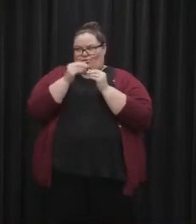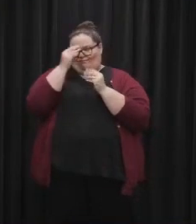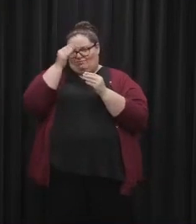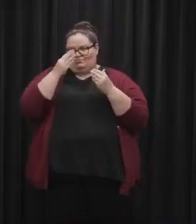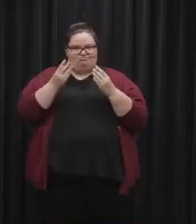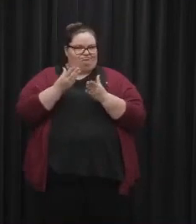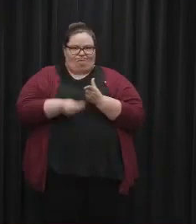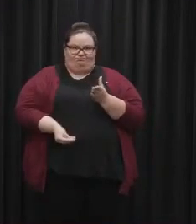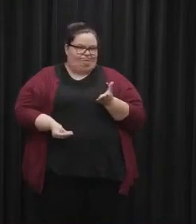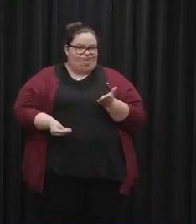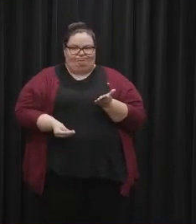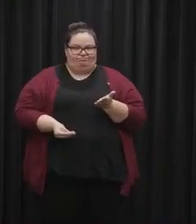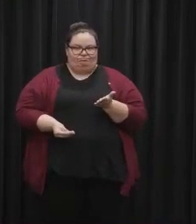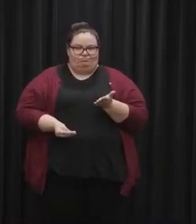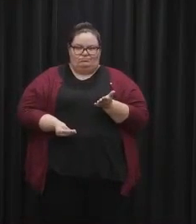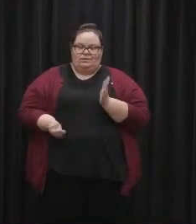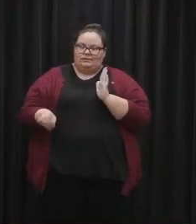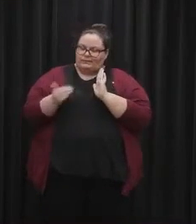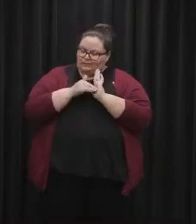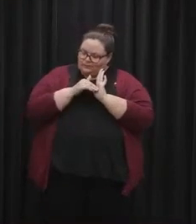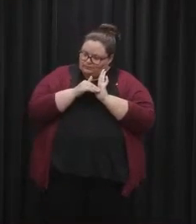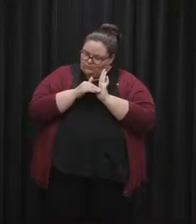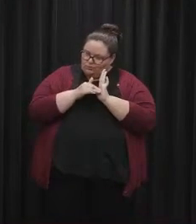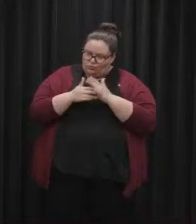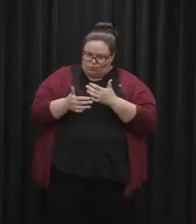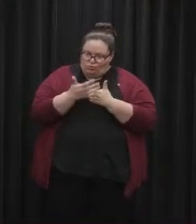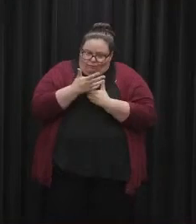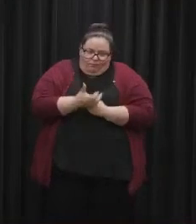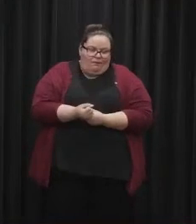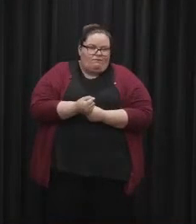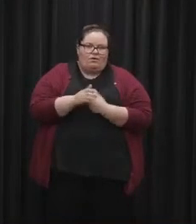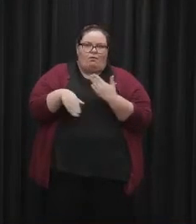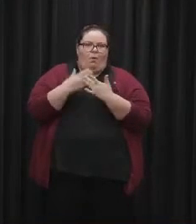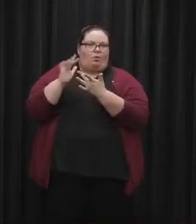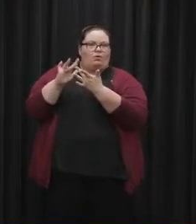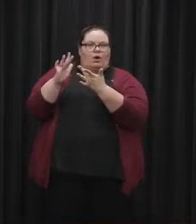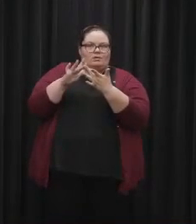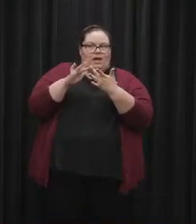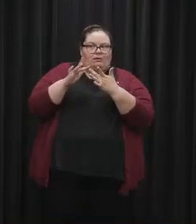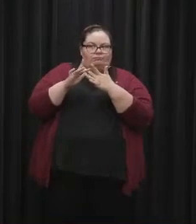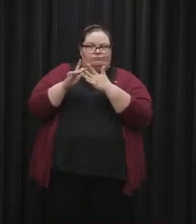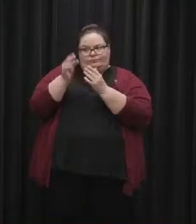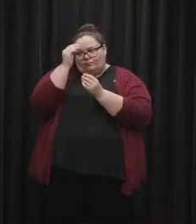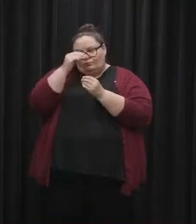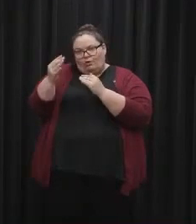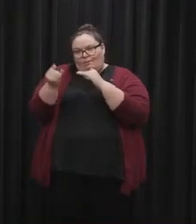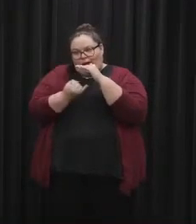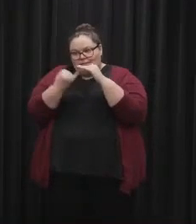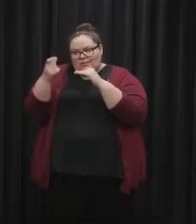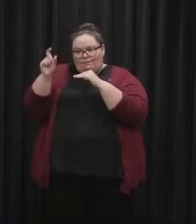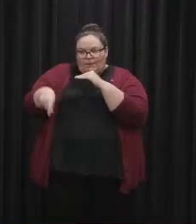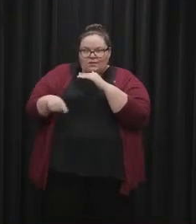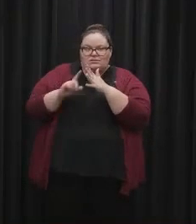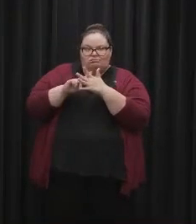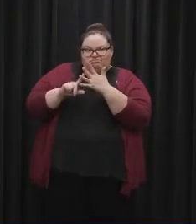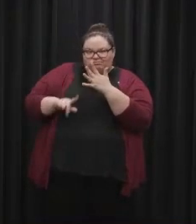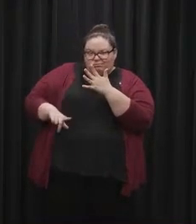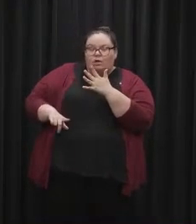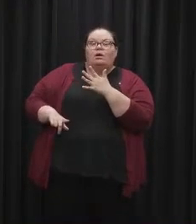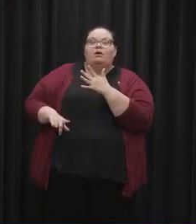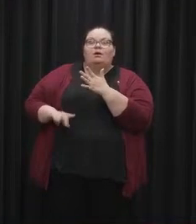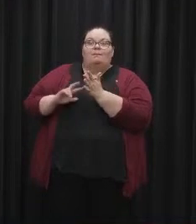point other than again, we're confident that all the contacts have been traced and everybody who needs to be self-isolating